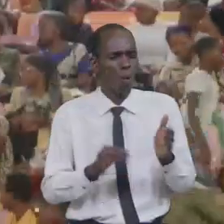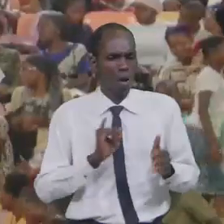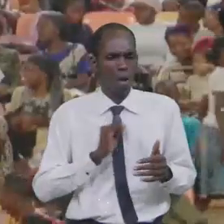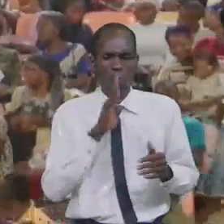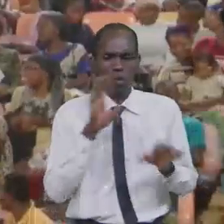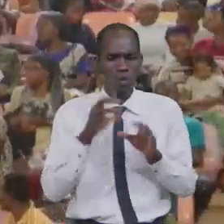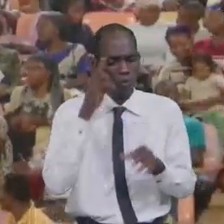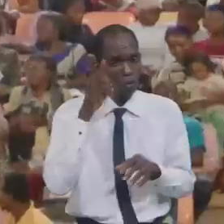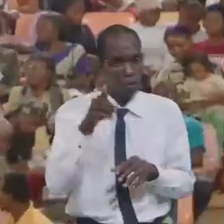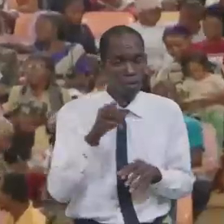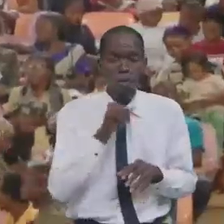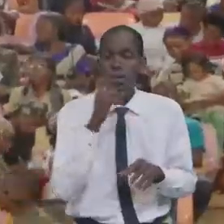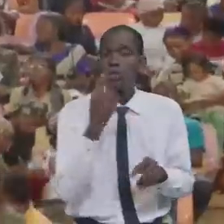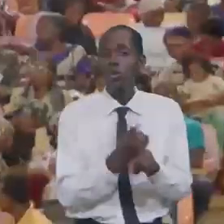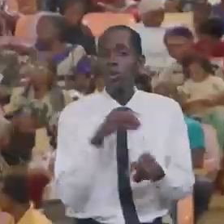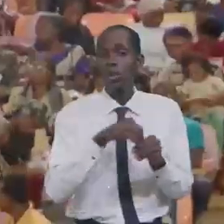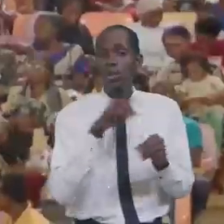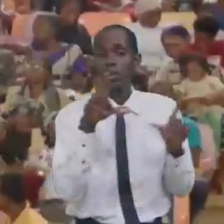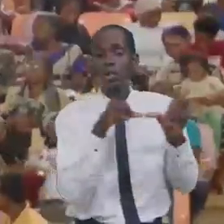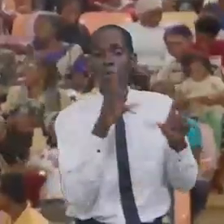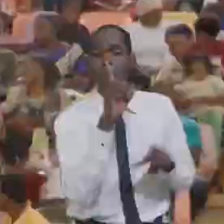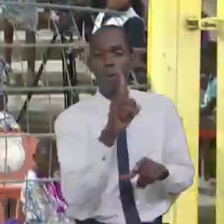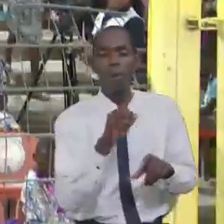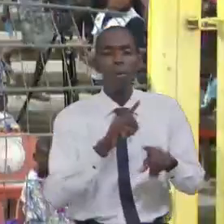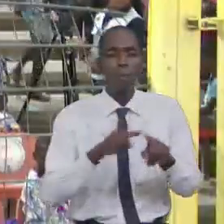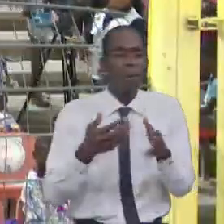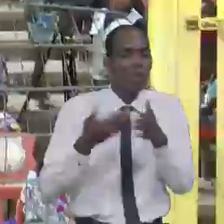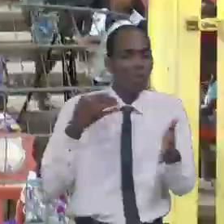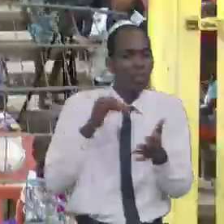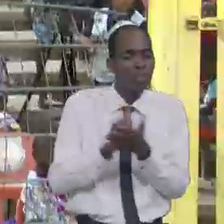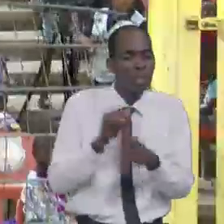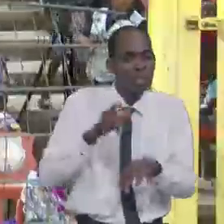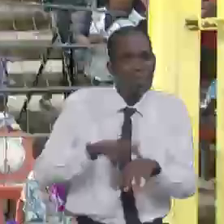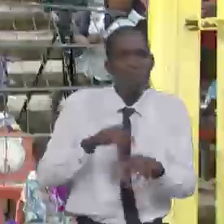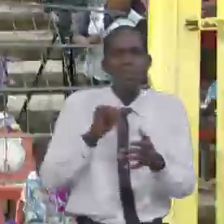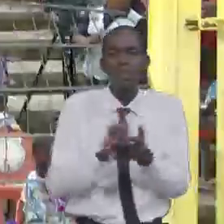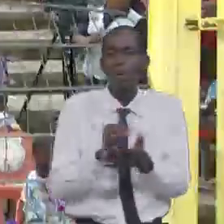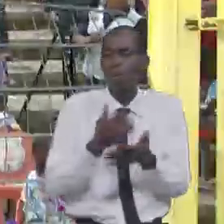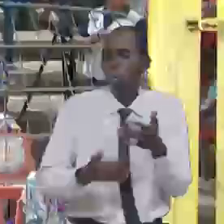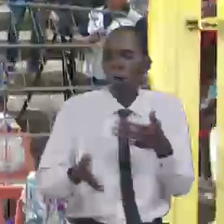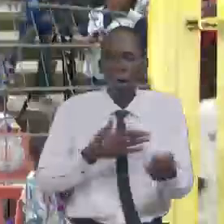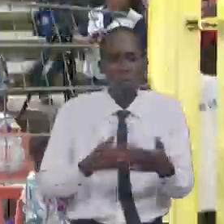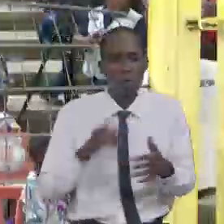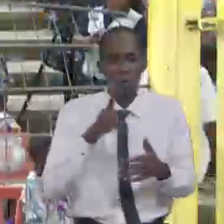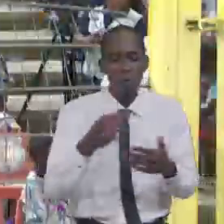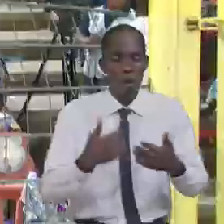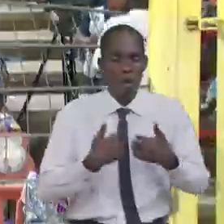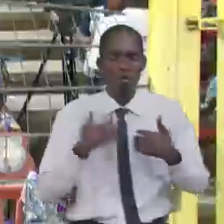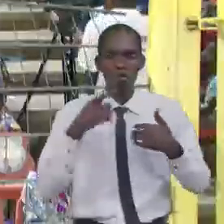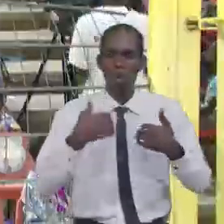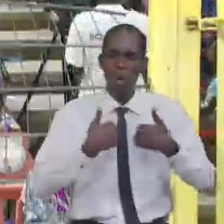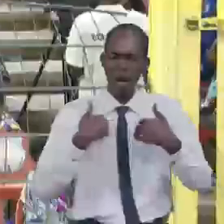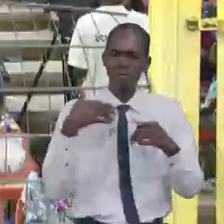that's what I've been doing even before that time, that whatever you have sufficient, you have